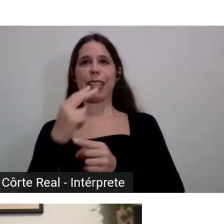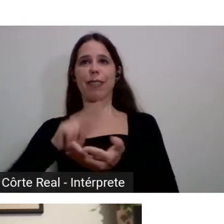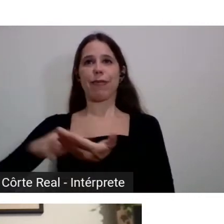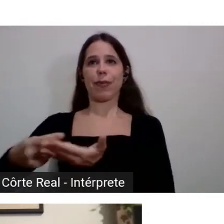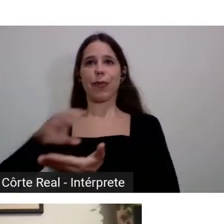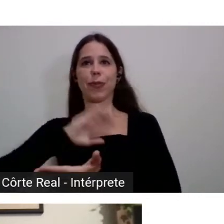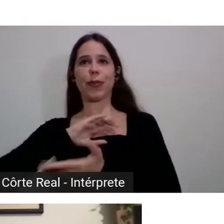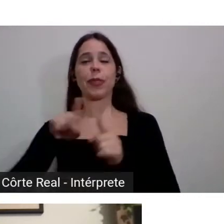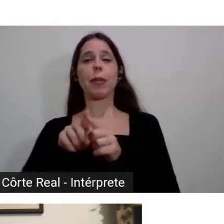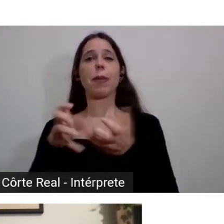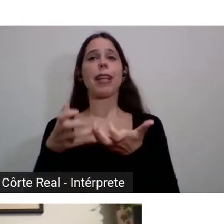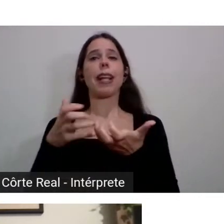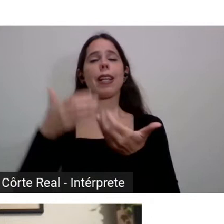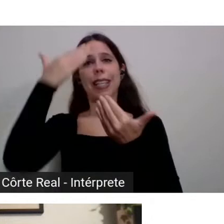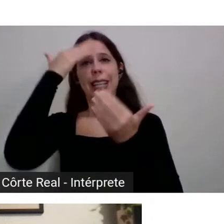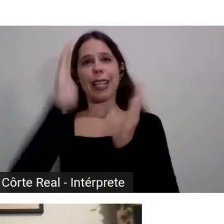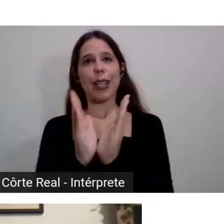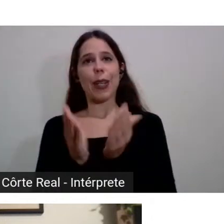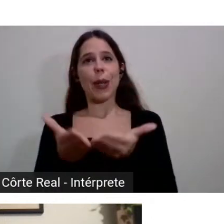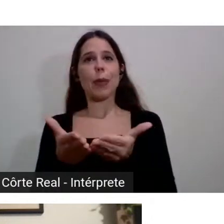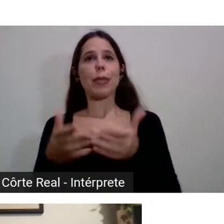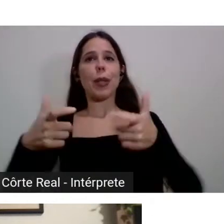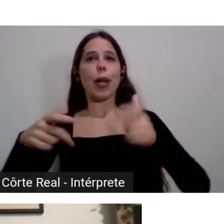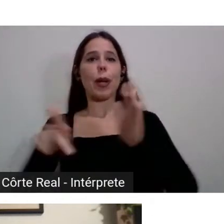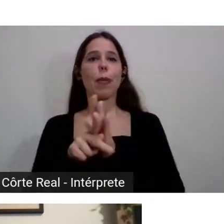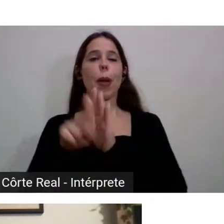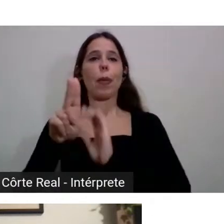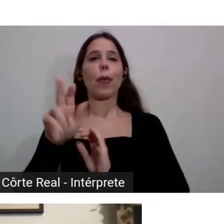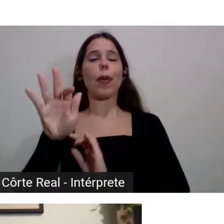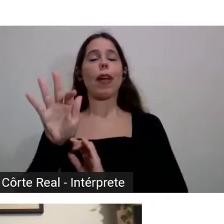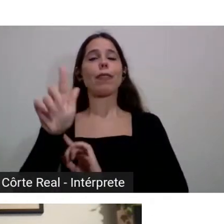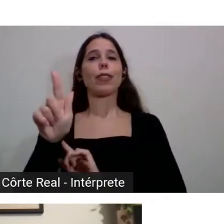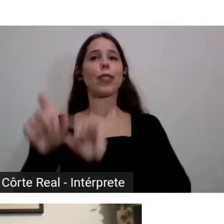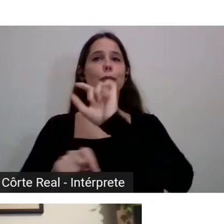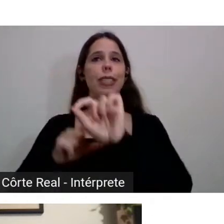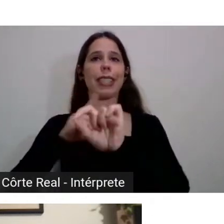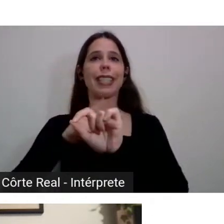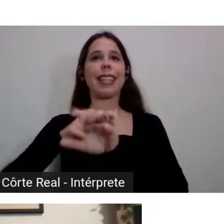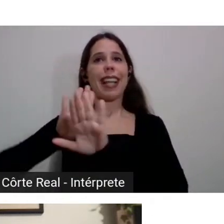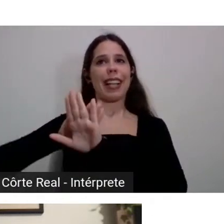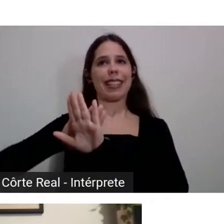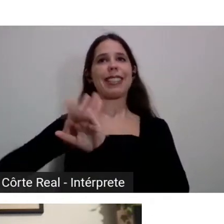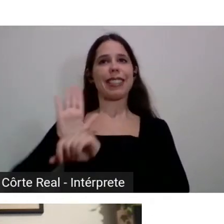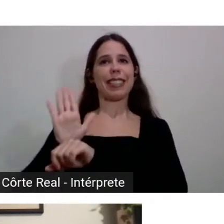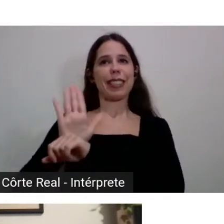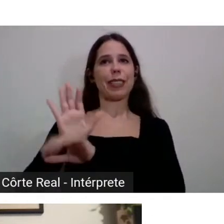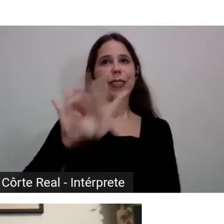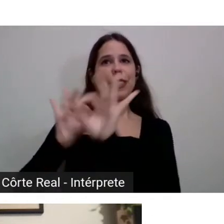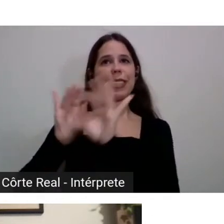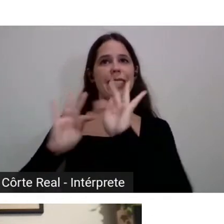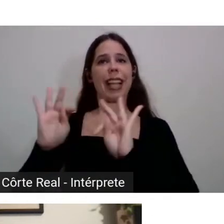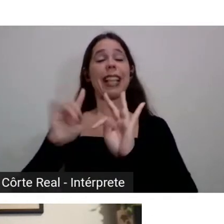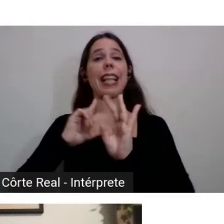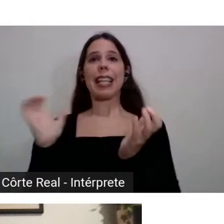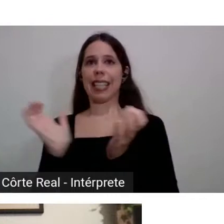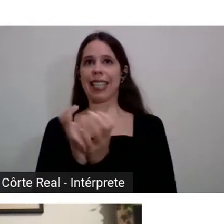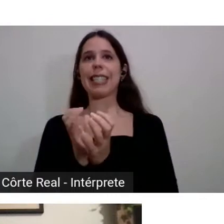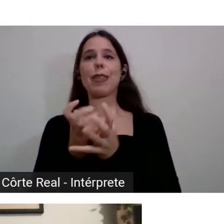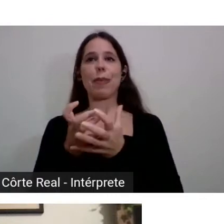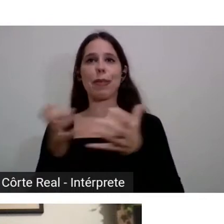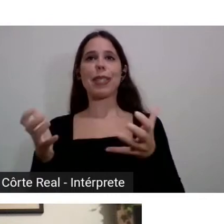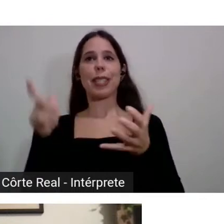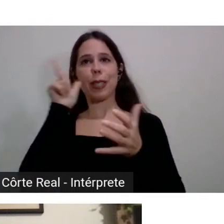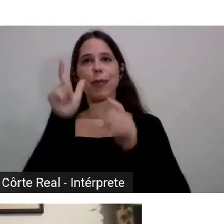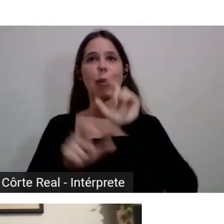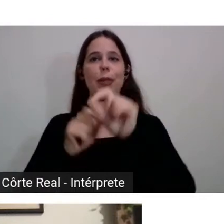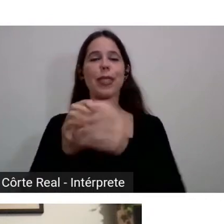à comissão local da UFG, que está aqui no backstage. Tem uma equipe muito grande para que a gente pudesse dar